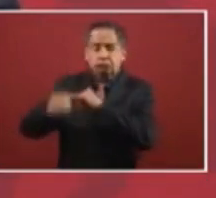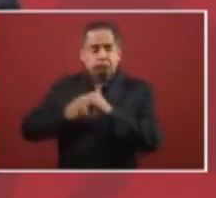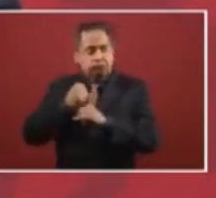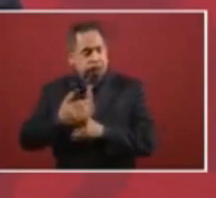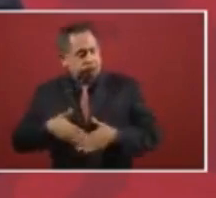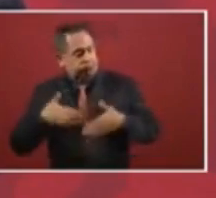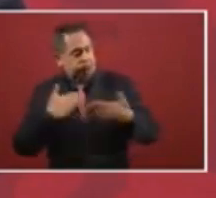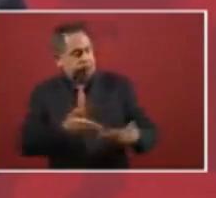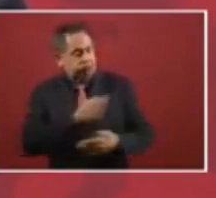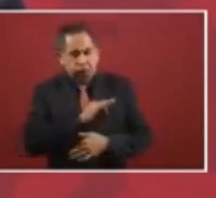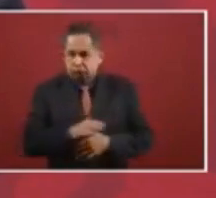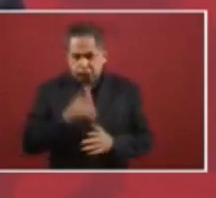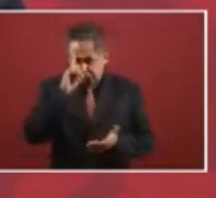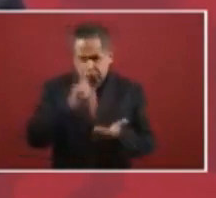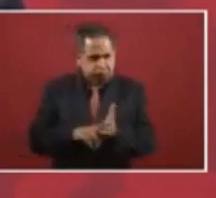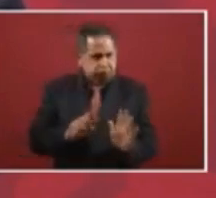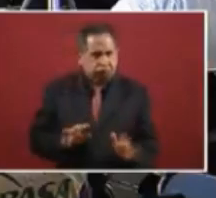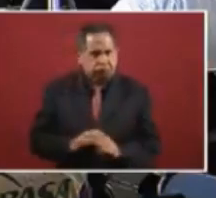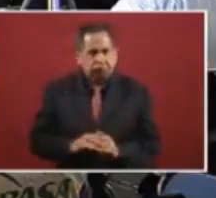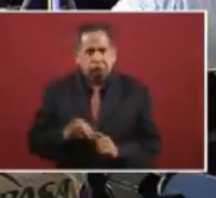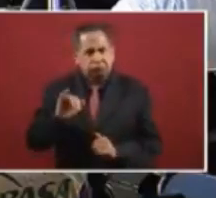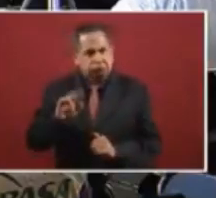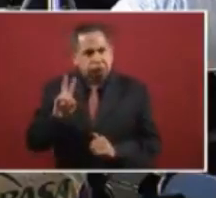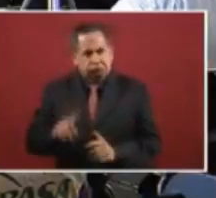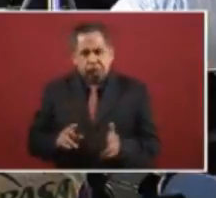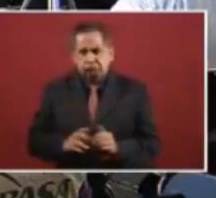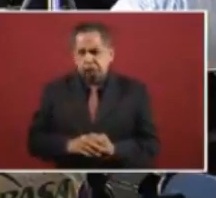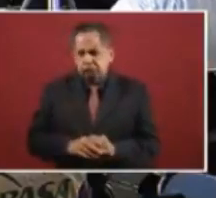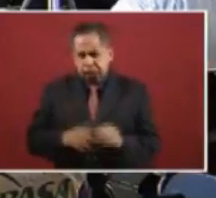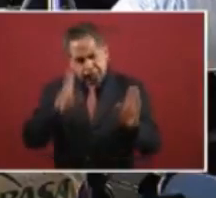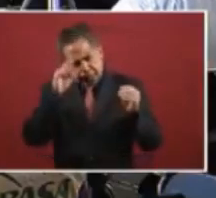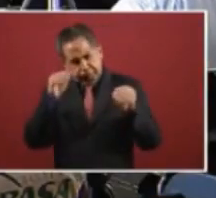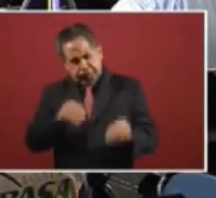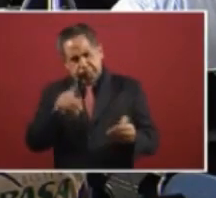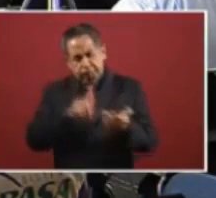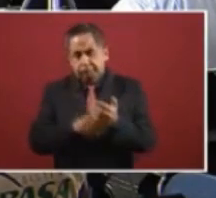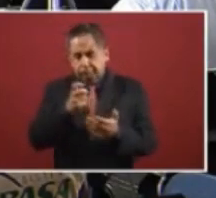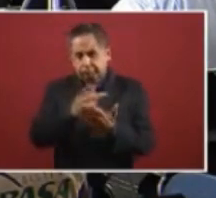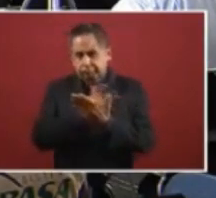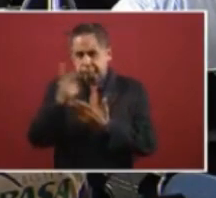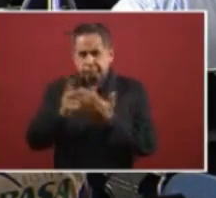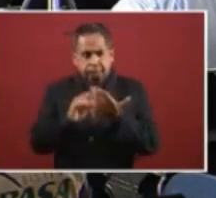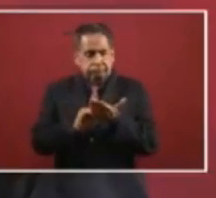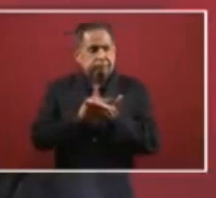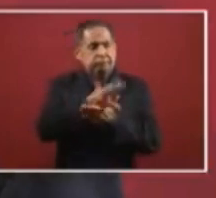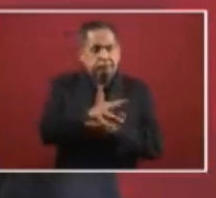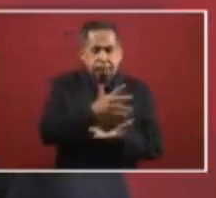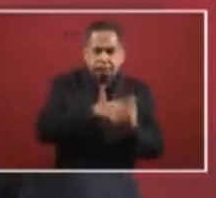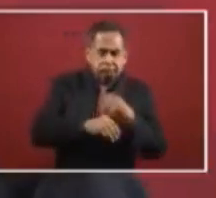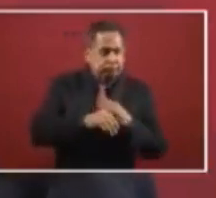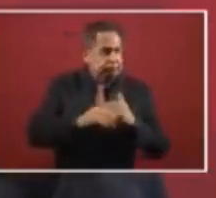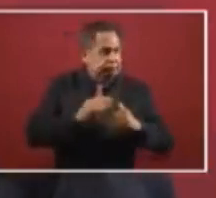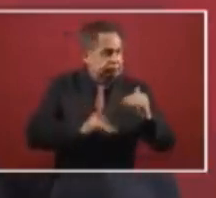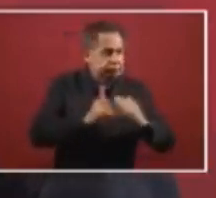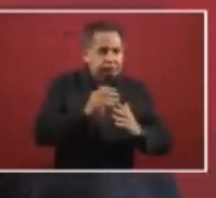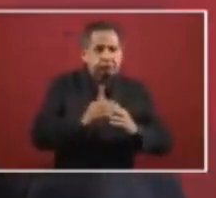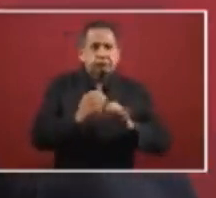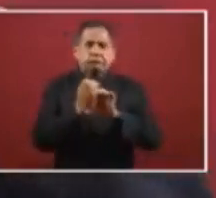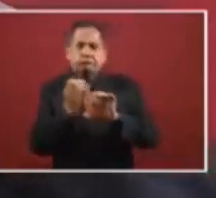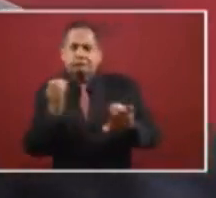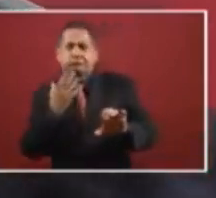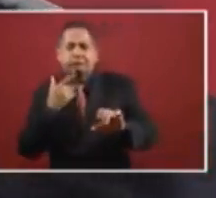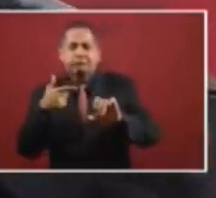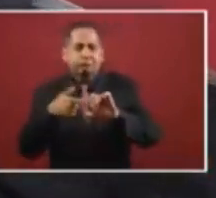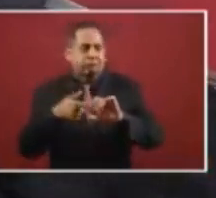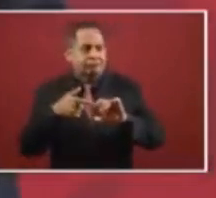great confidence in the execution, and that what is referred to in this